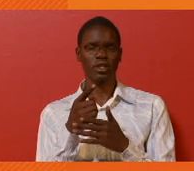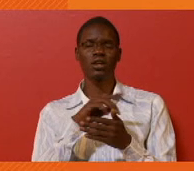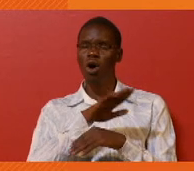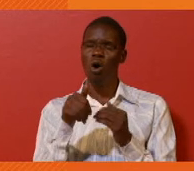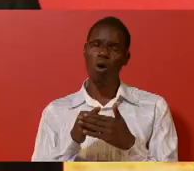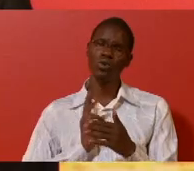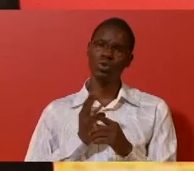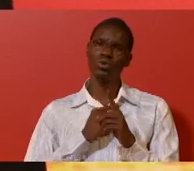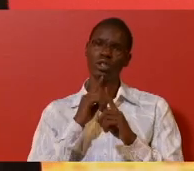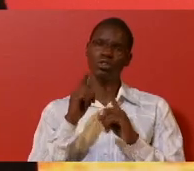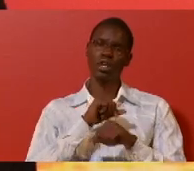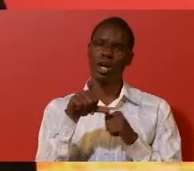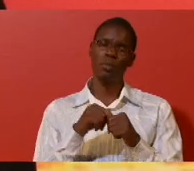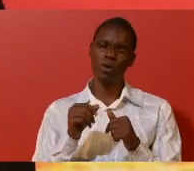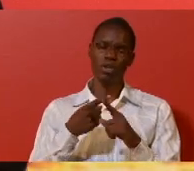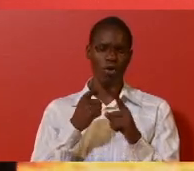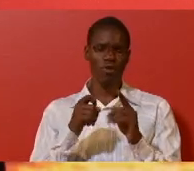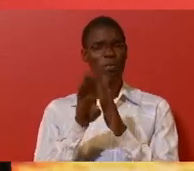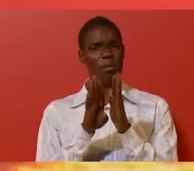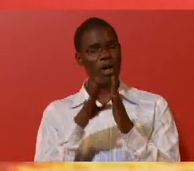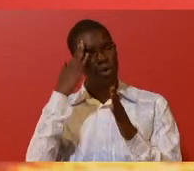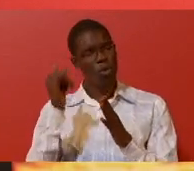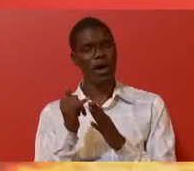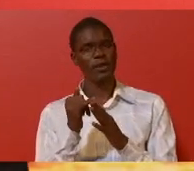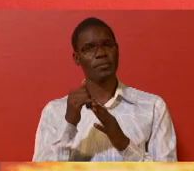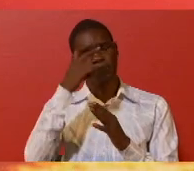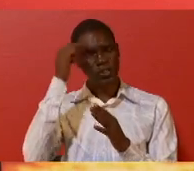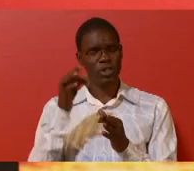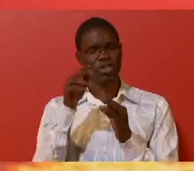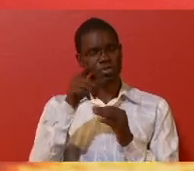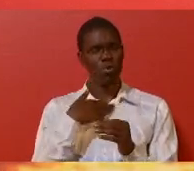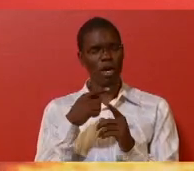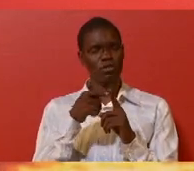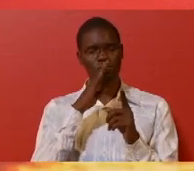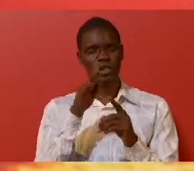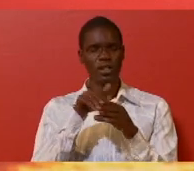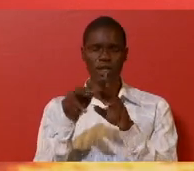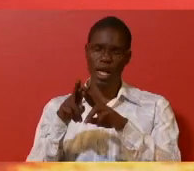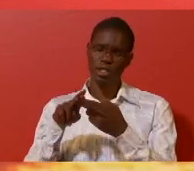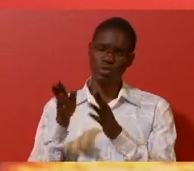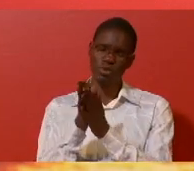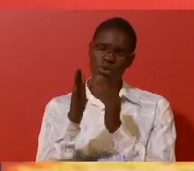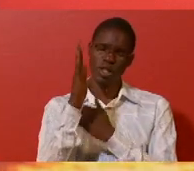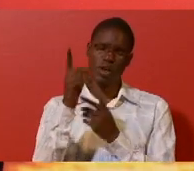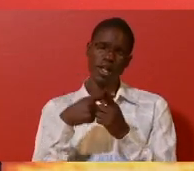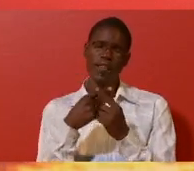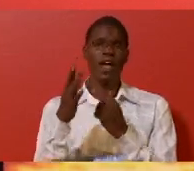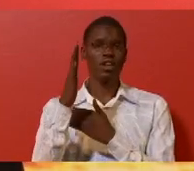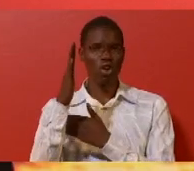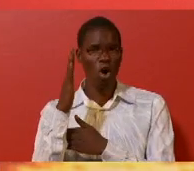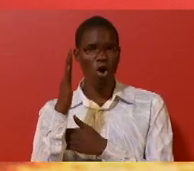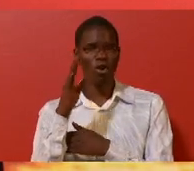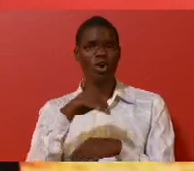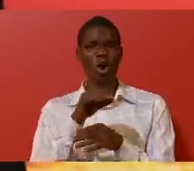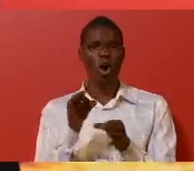about, we're talking to you from Scripture. Why? Because if we want to be in a relationship with God, the God